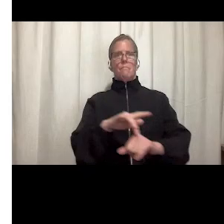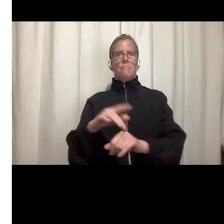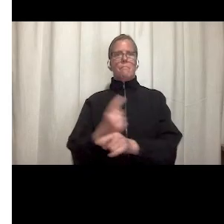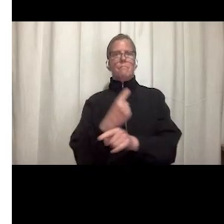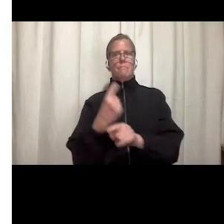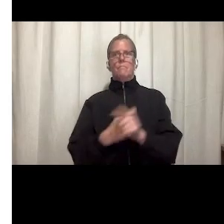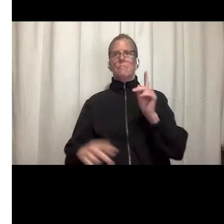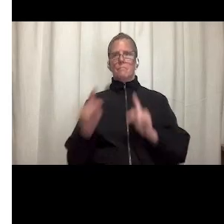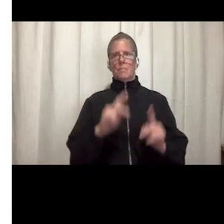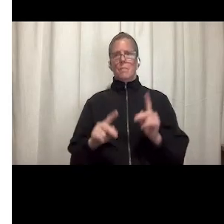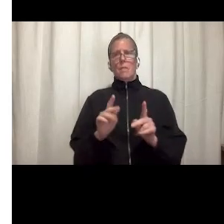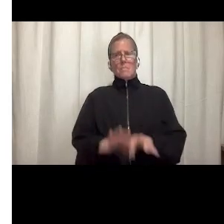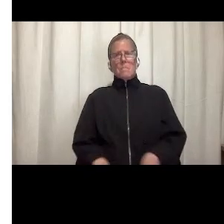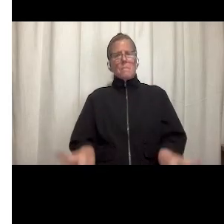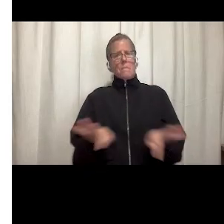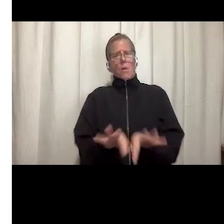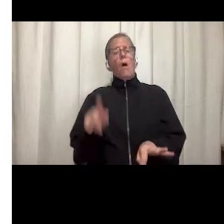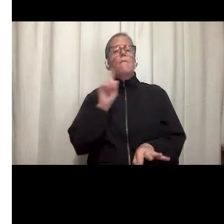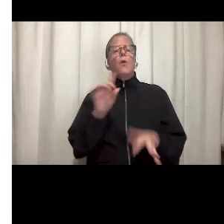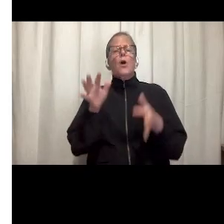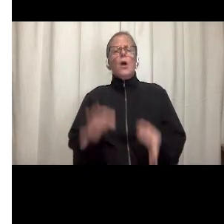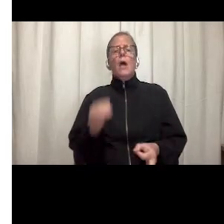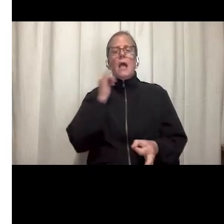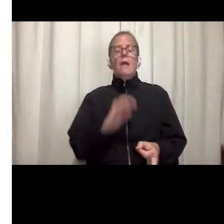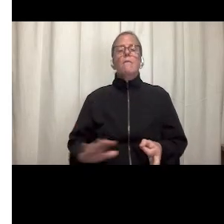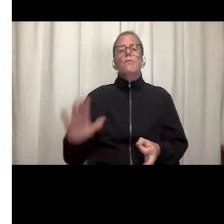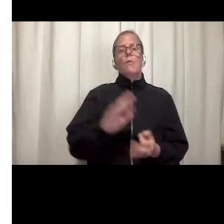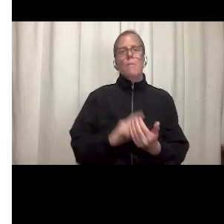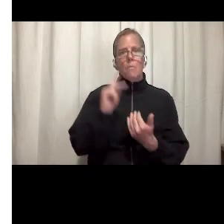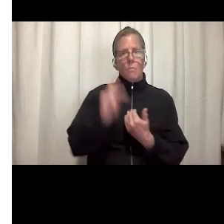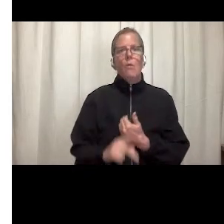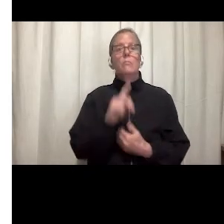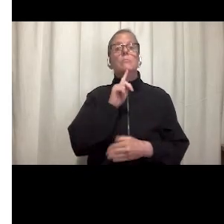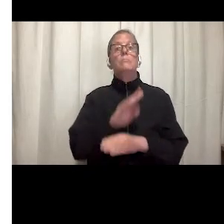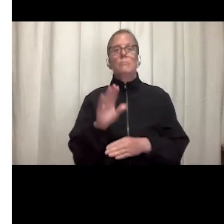program has the conditions in place to create impact.